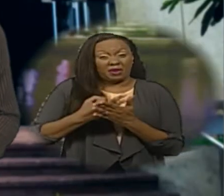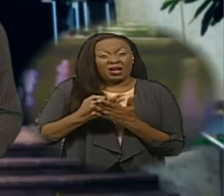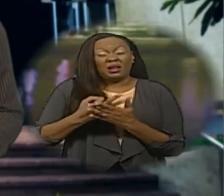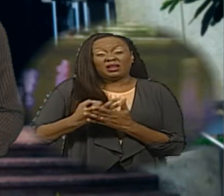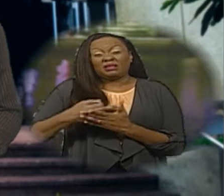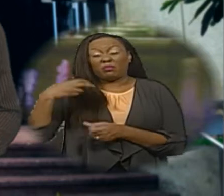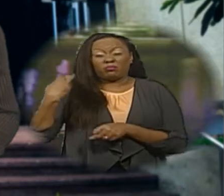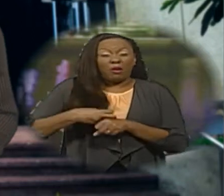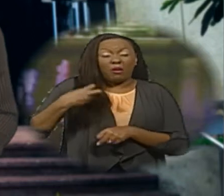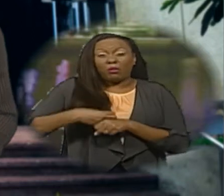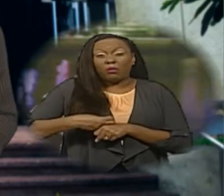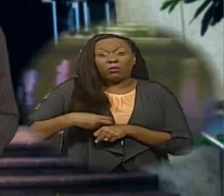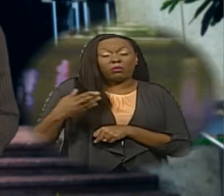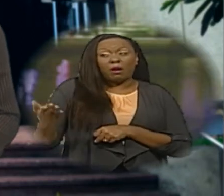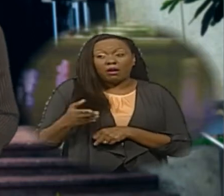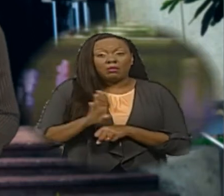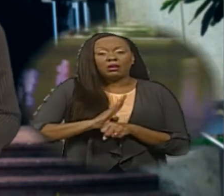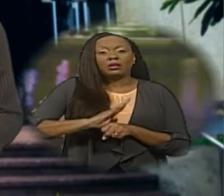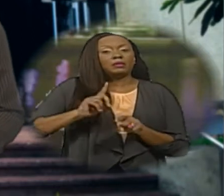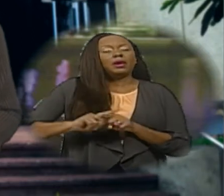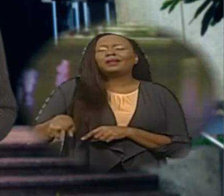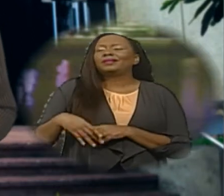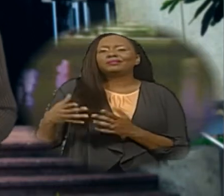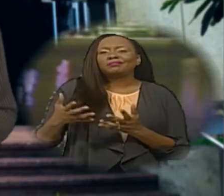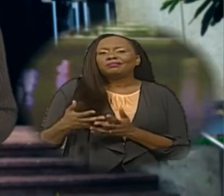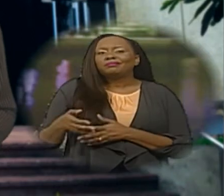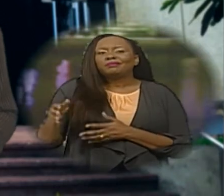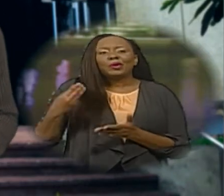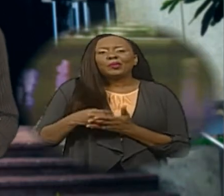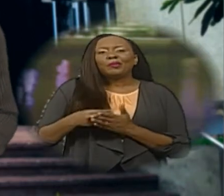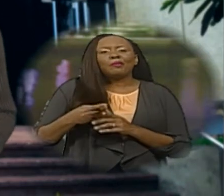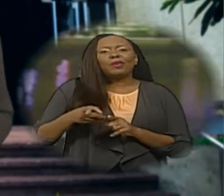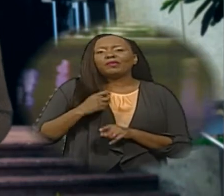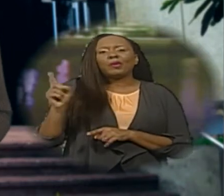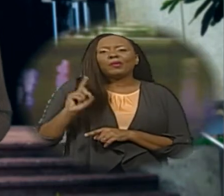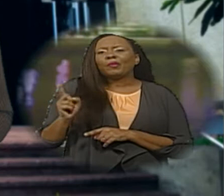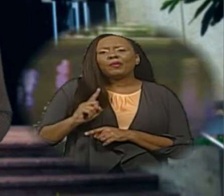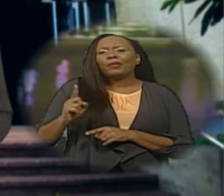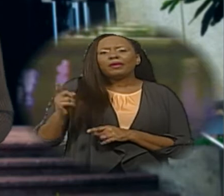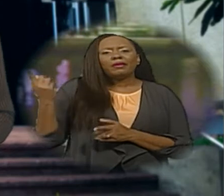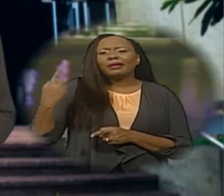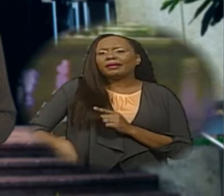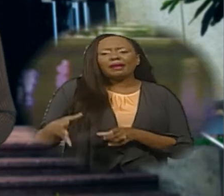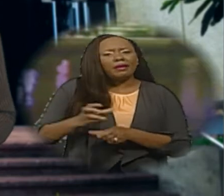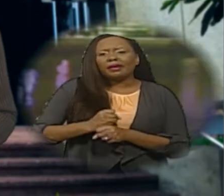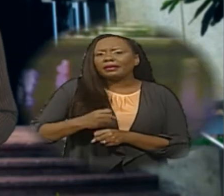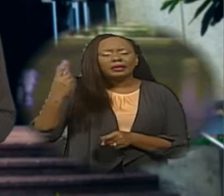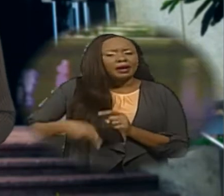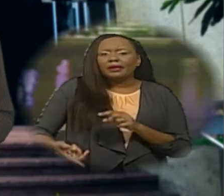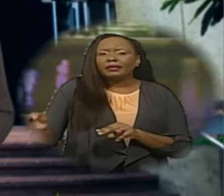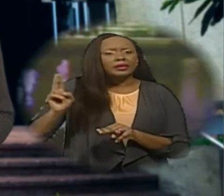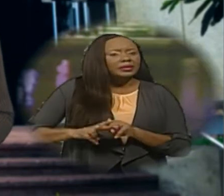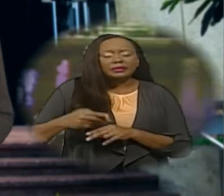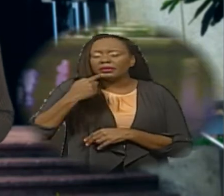is currently facing, the major question would be where exactly will that money come from? He says in a situation where government is seeking to